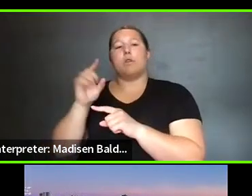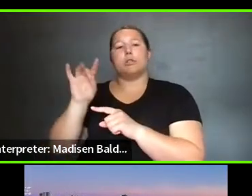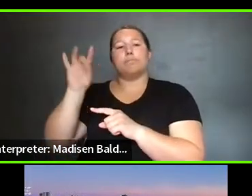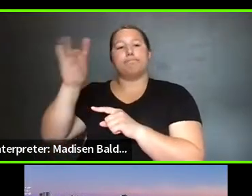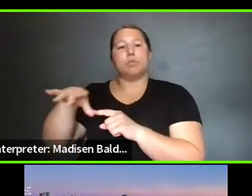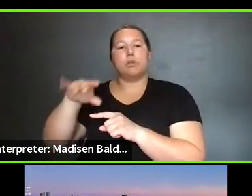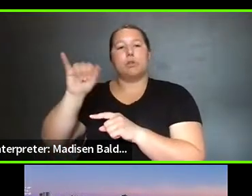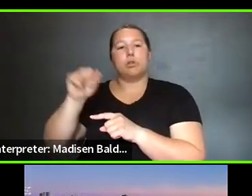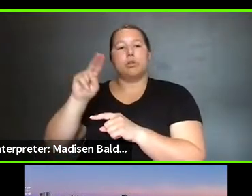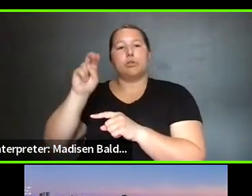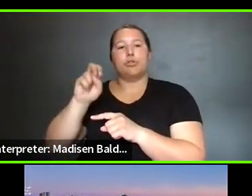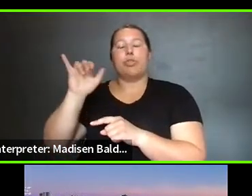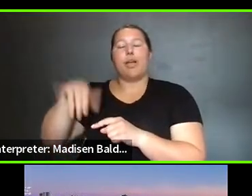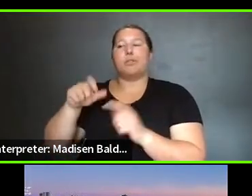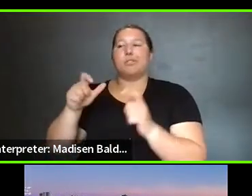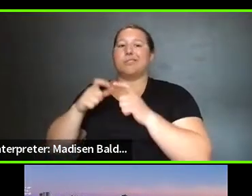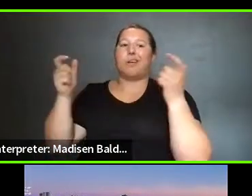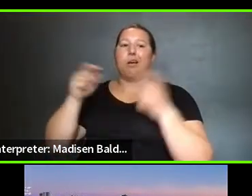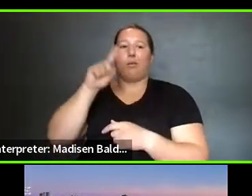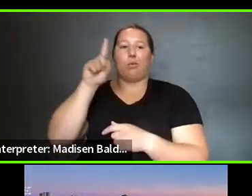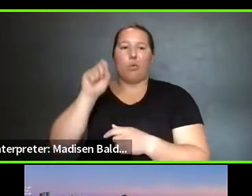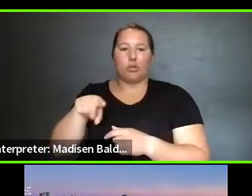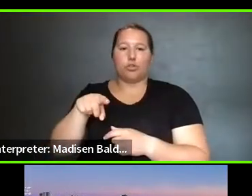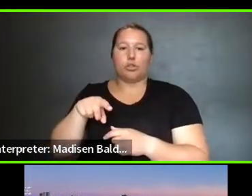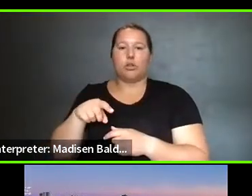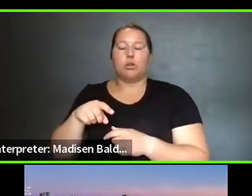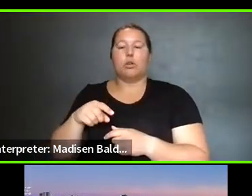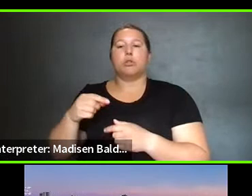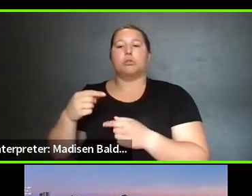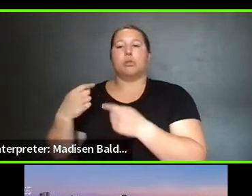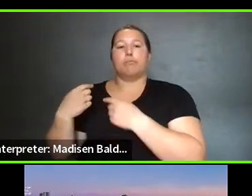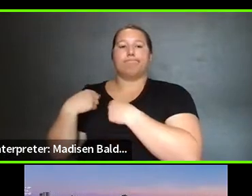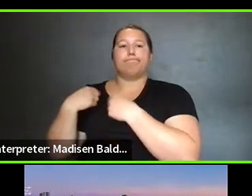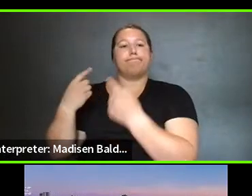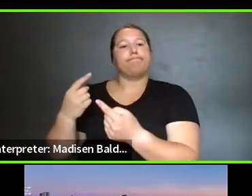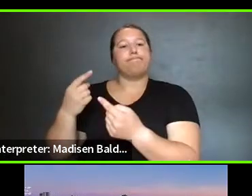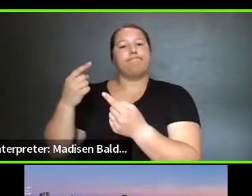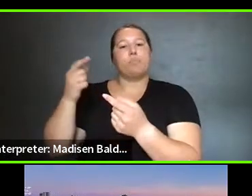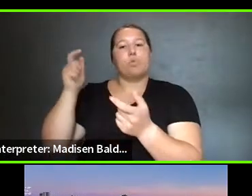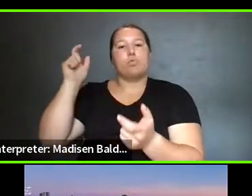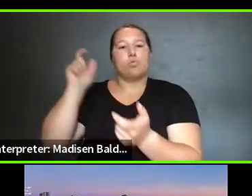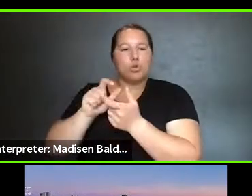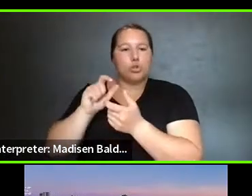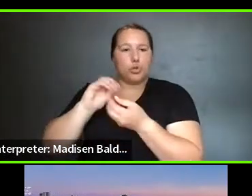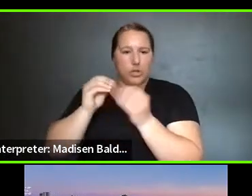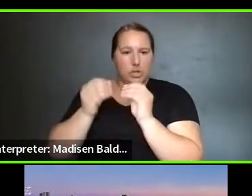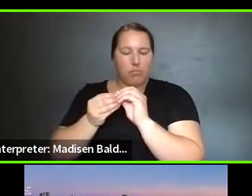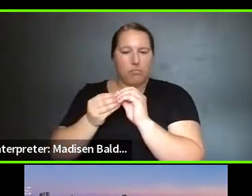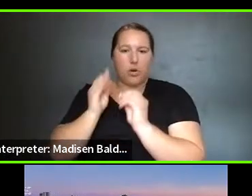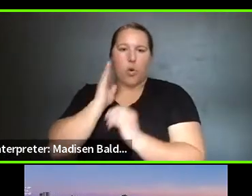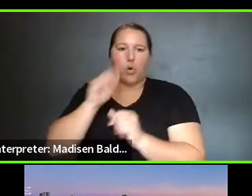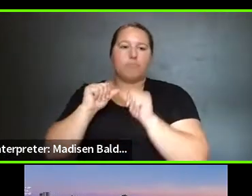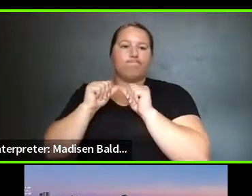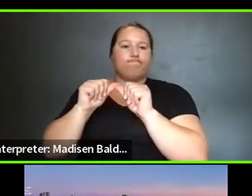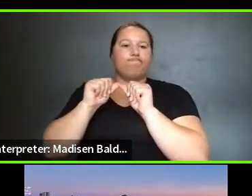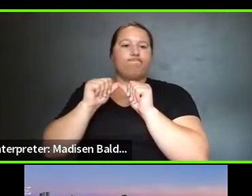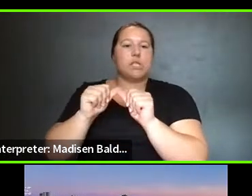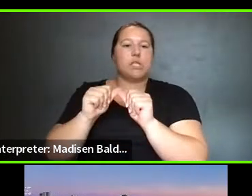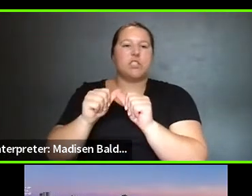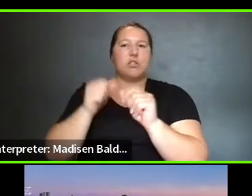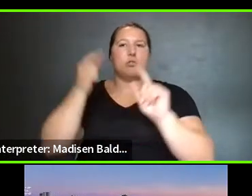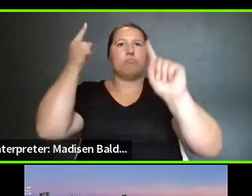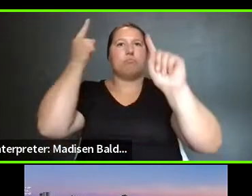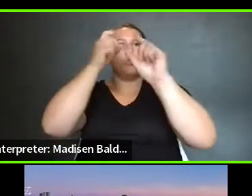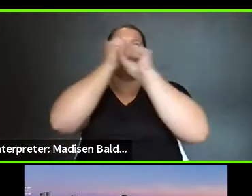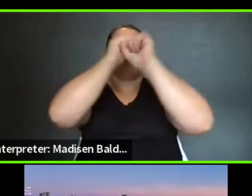And so we have since reduced that, and we will continue to reduce that number to get clarity on it. Great.